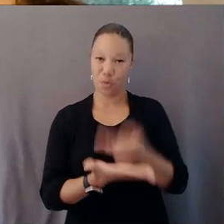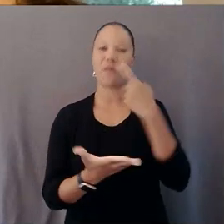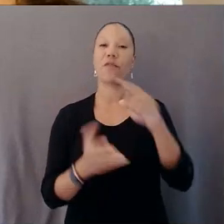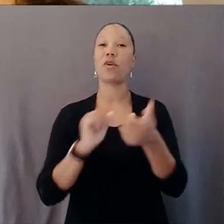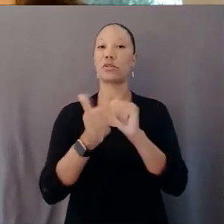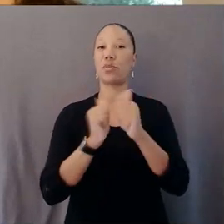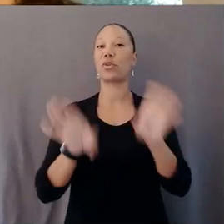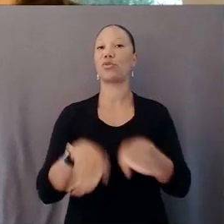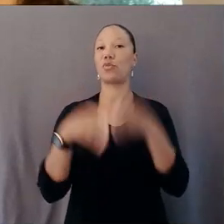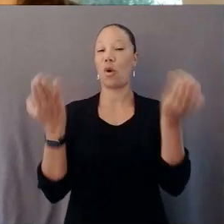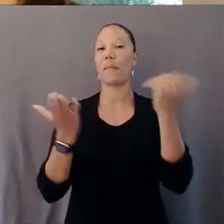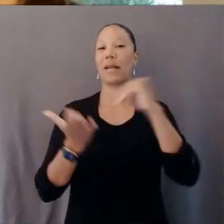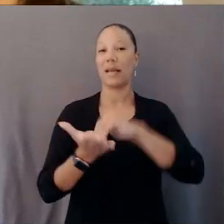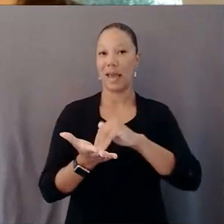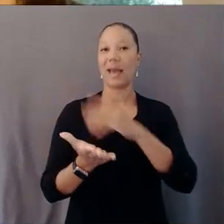Plan Guidelines for